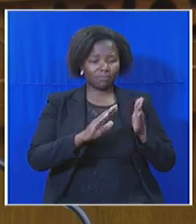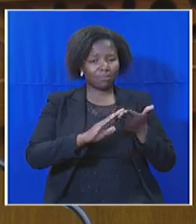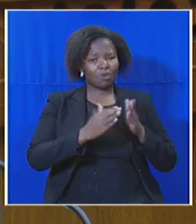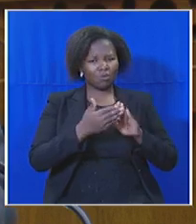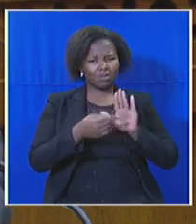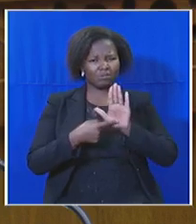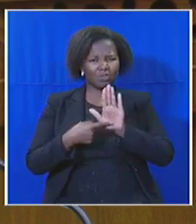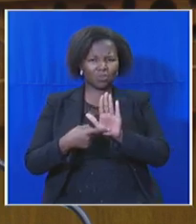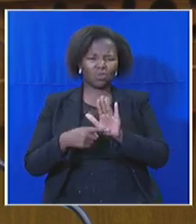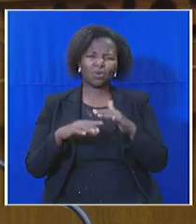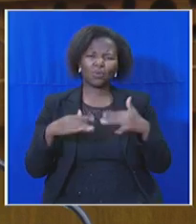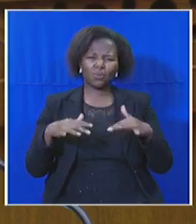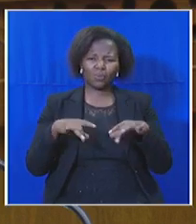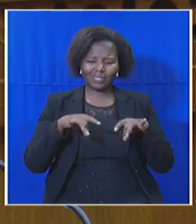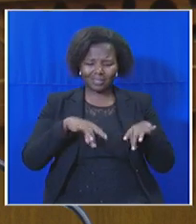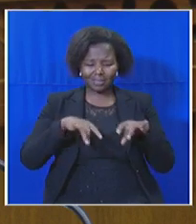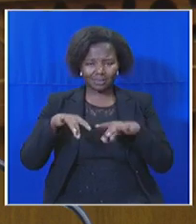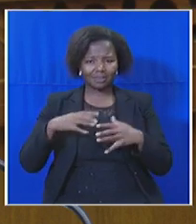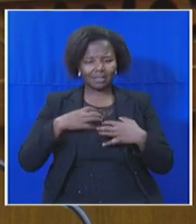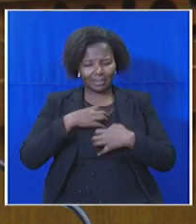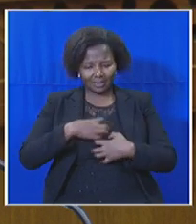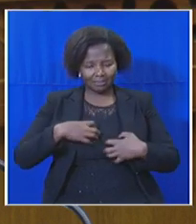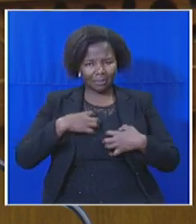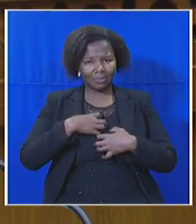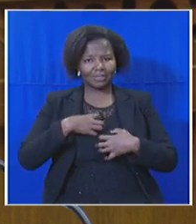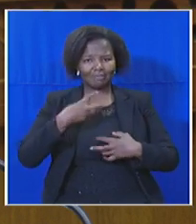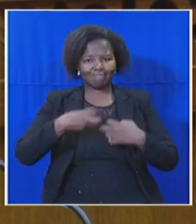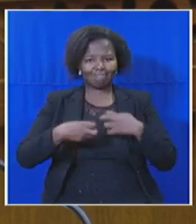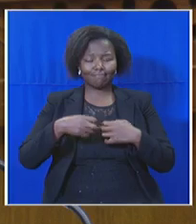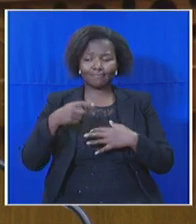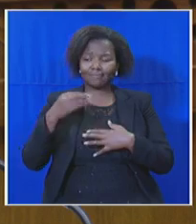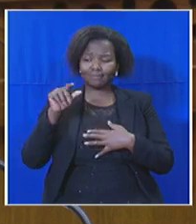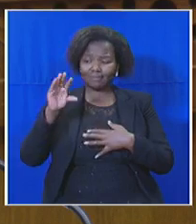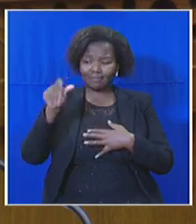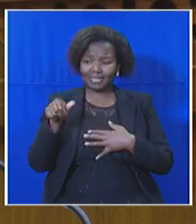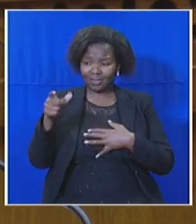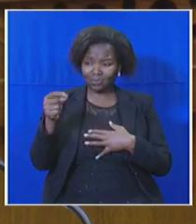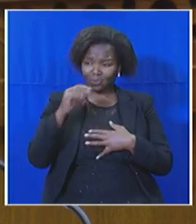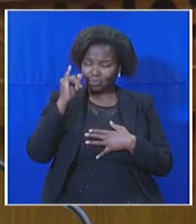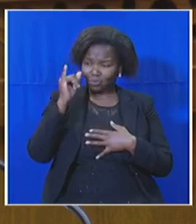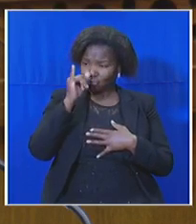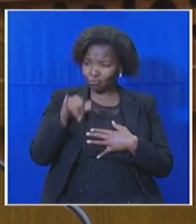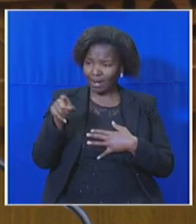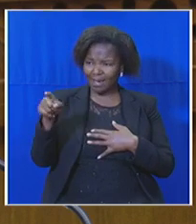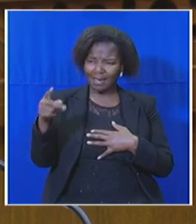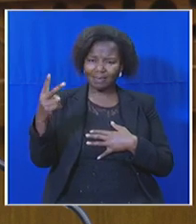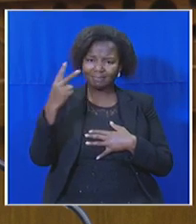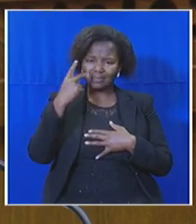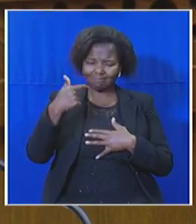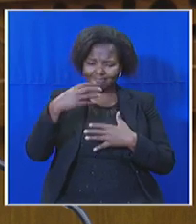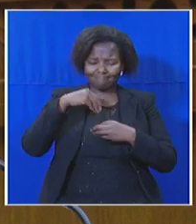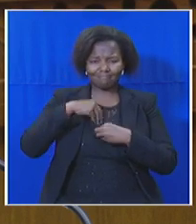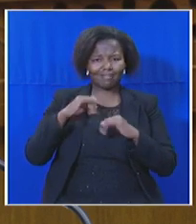emotional, economic, and psychological scars imposed by murderers on families and communities. We must